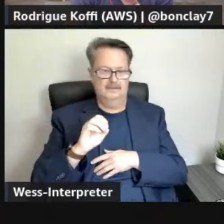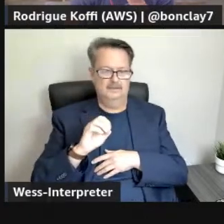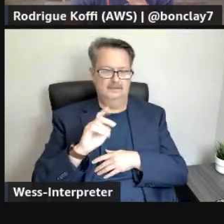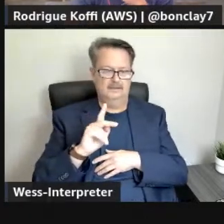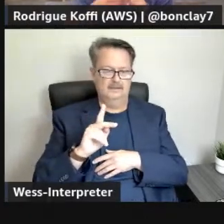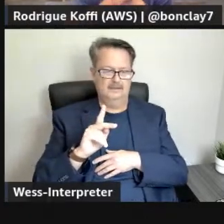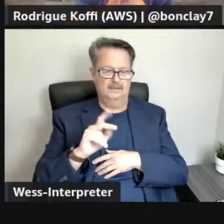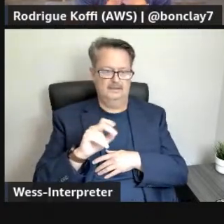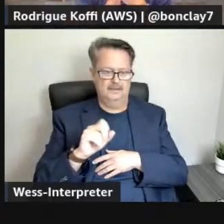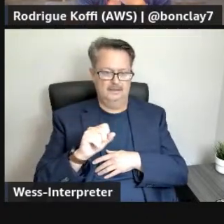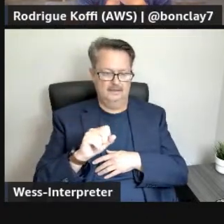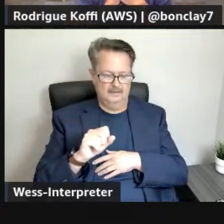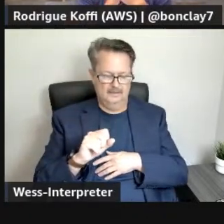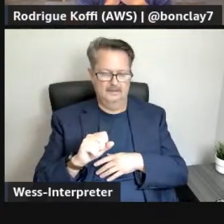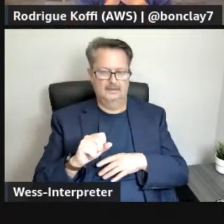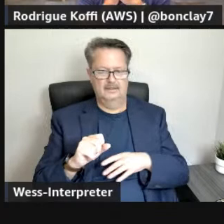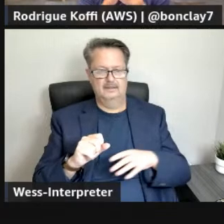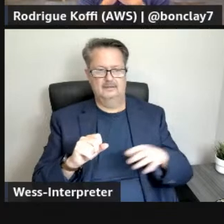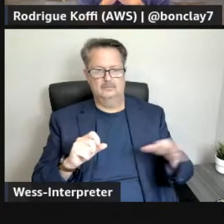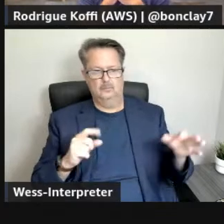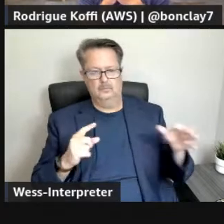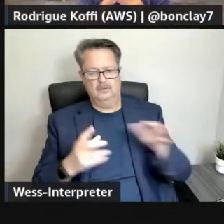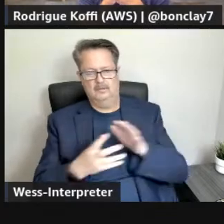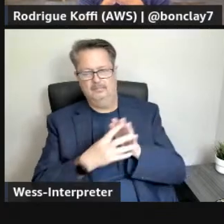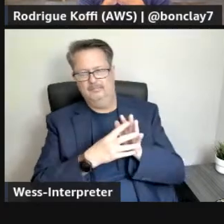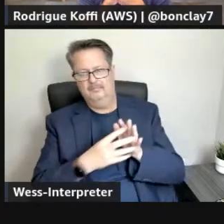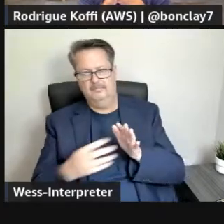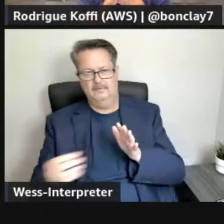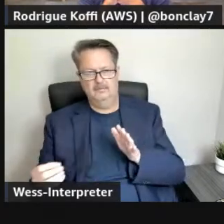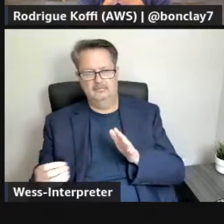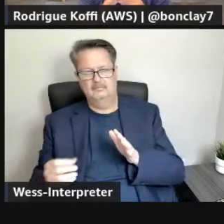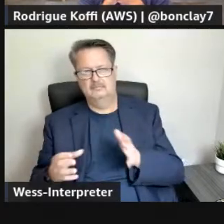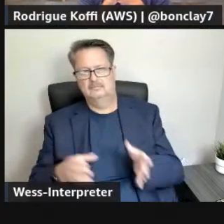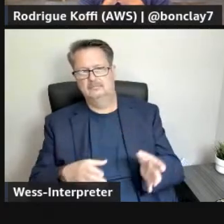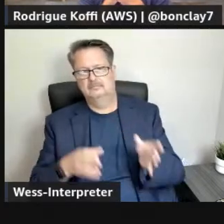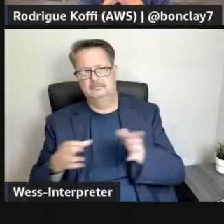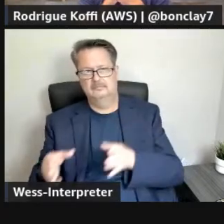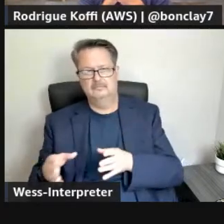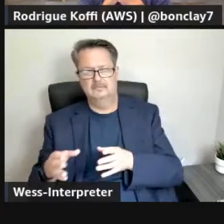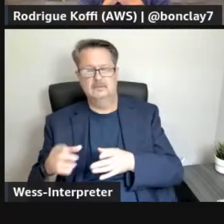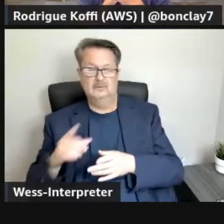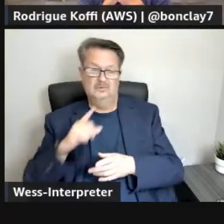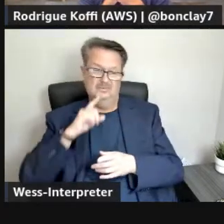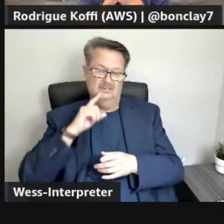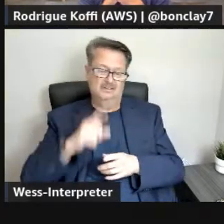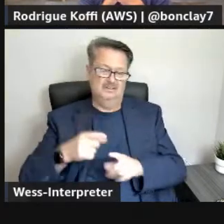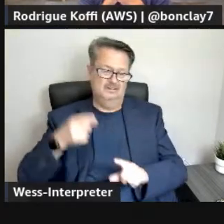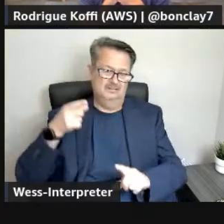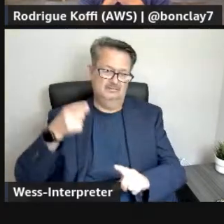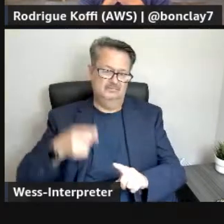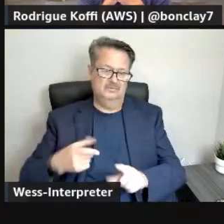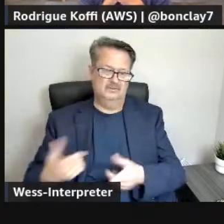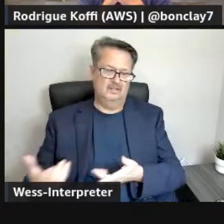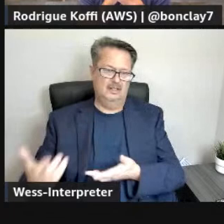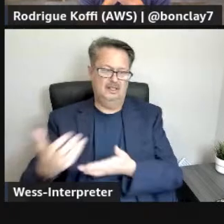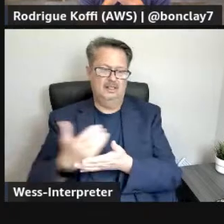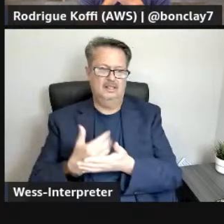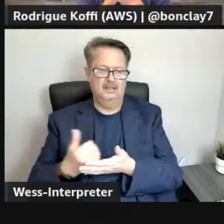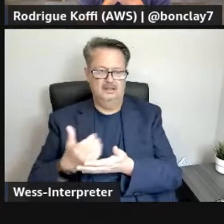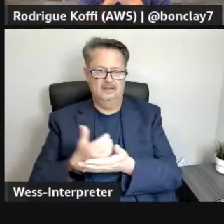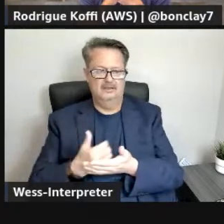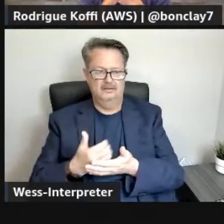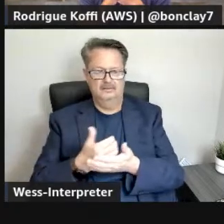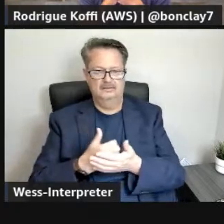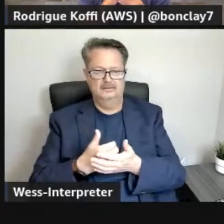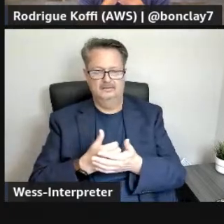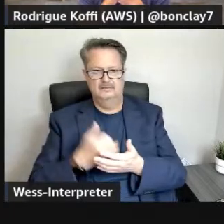things apply even if you run the collector as a sidecar as well. So essentially, your collector is scraping, let's say you're